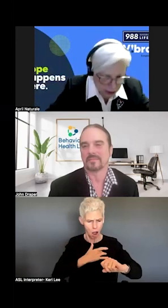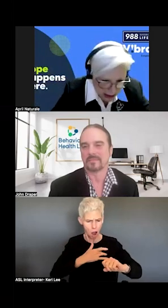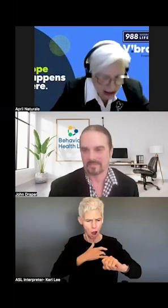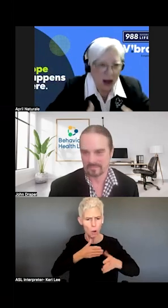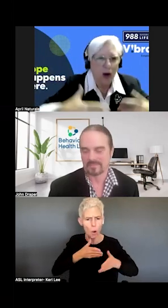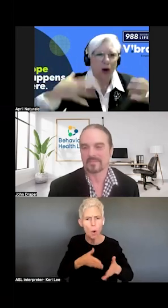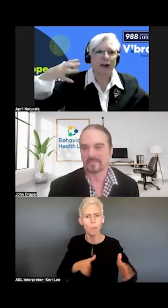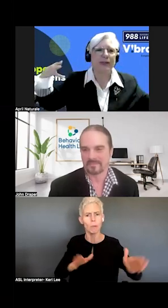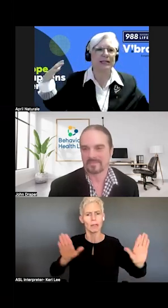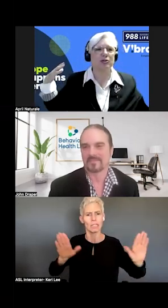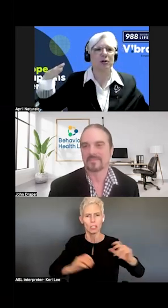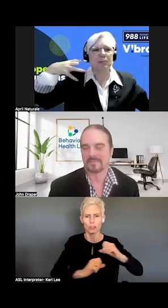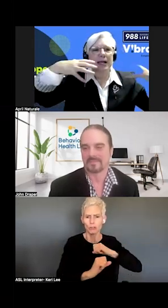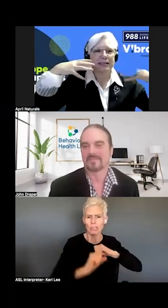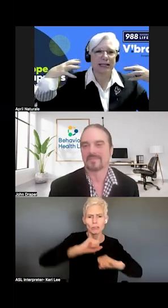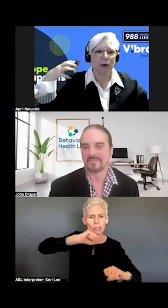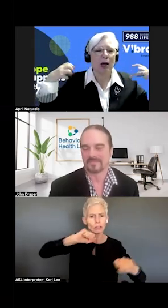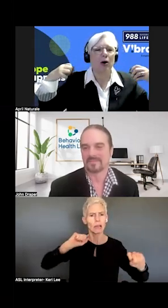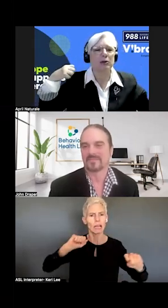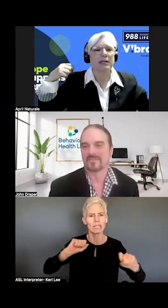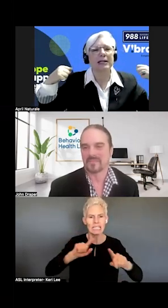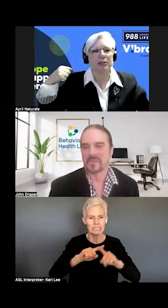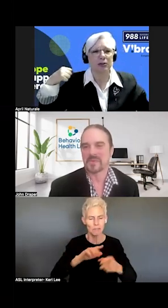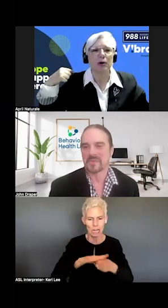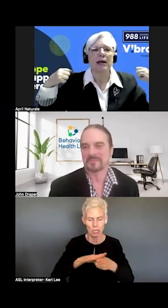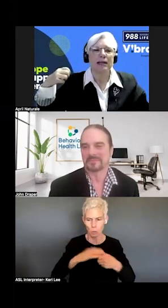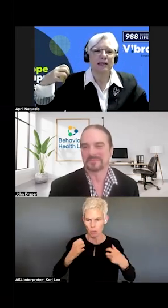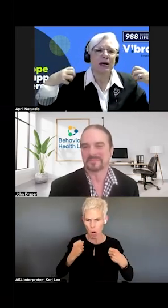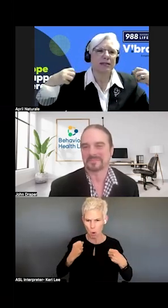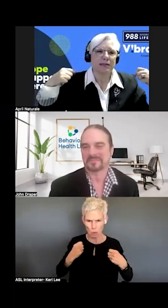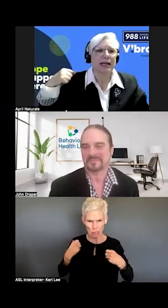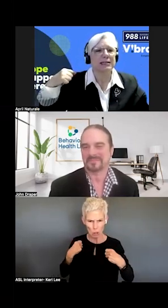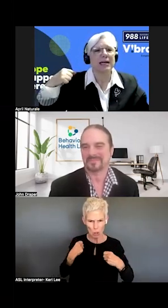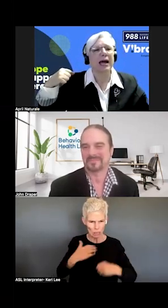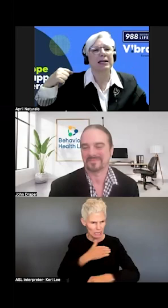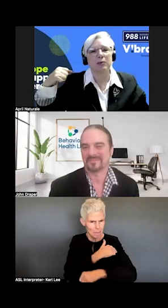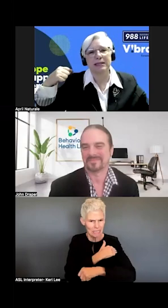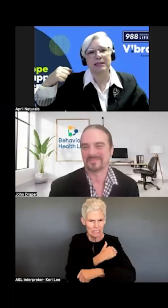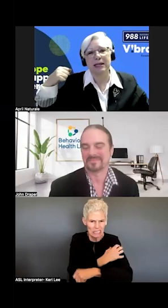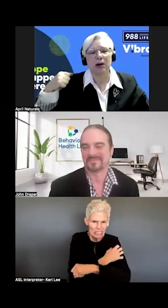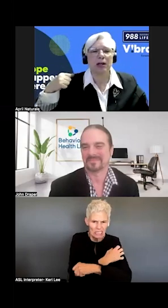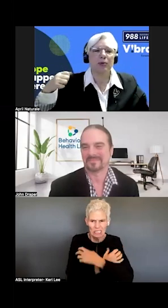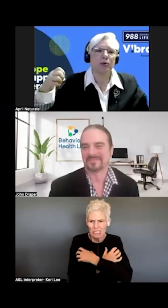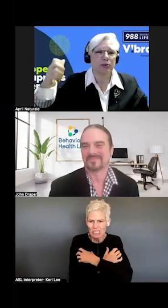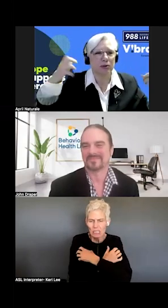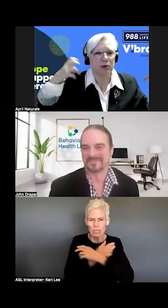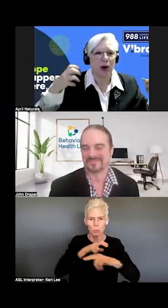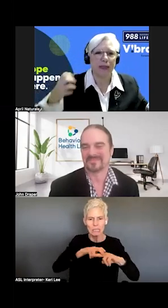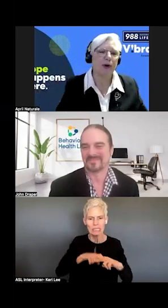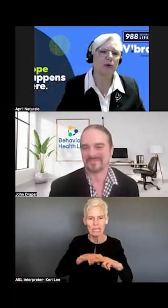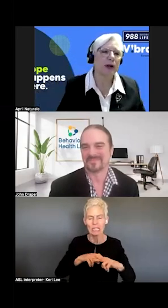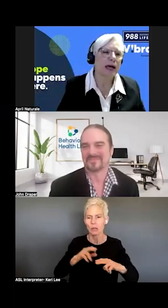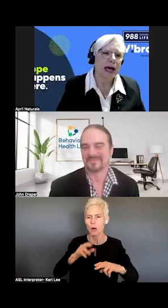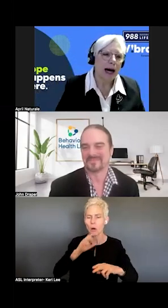And stretch all of these places that we hold on to, these muscles that get tight as we sit at our computers or we're